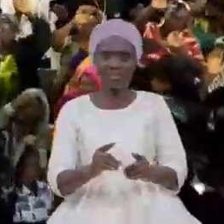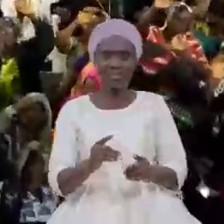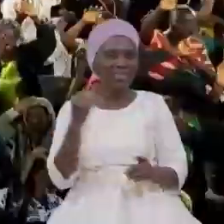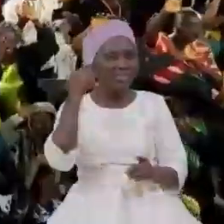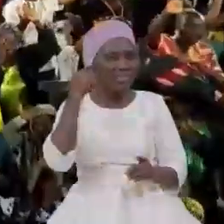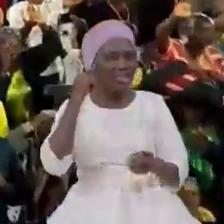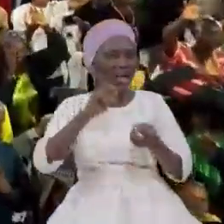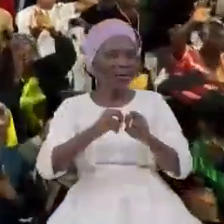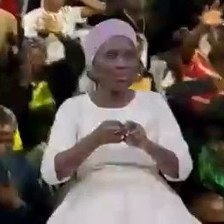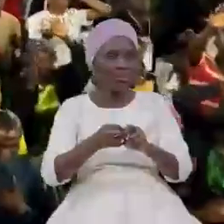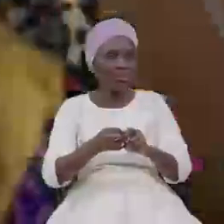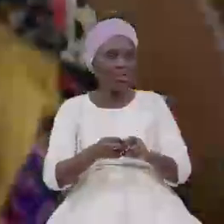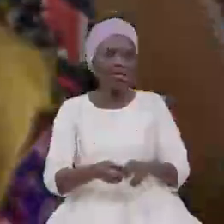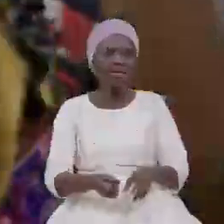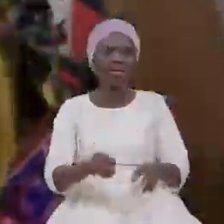tongues, under my feet.